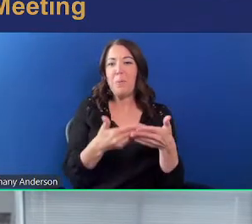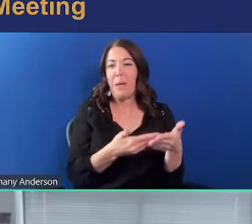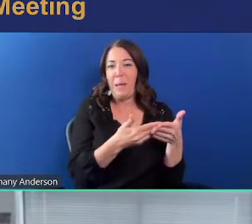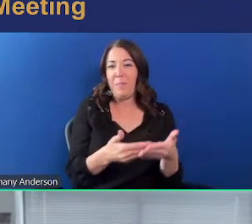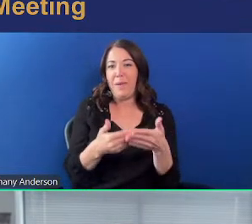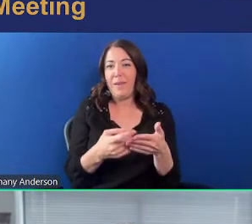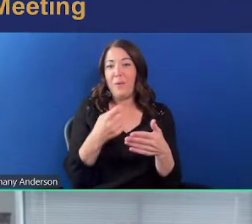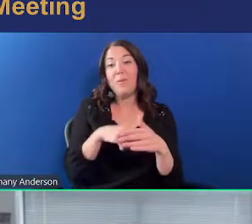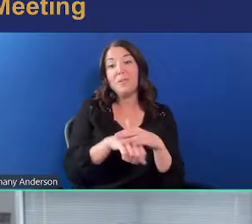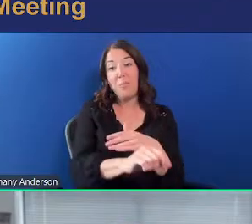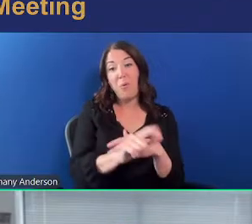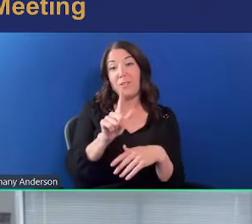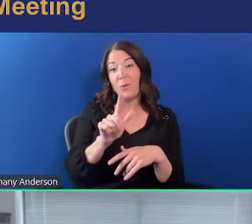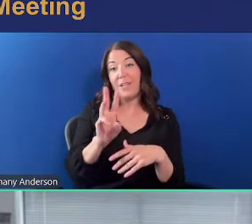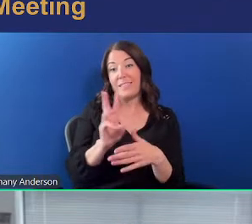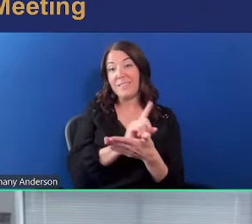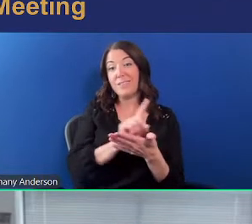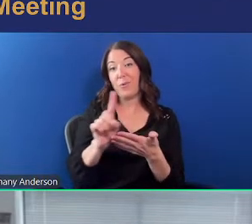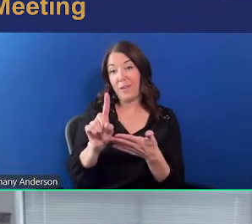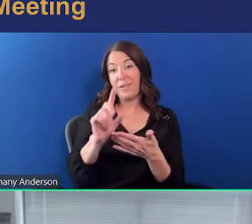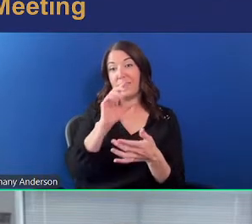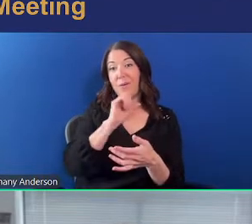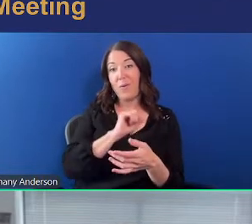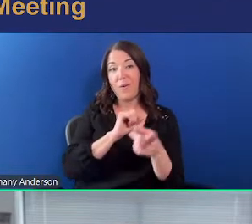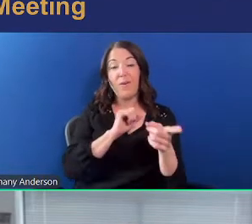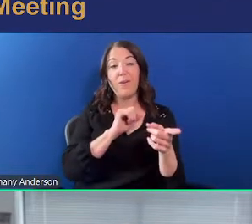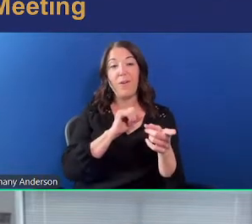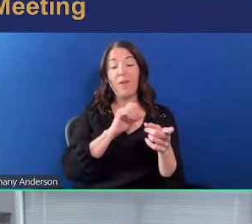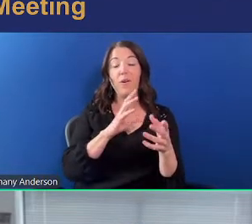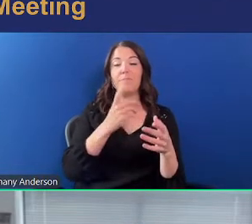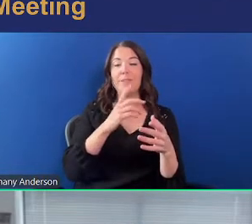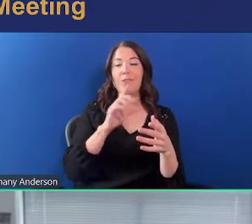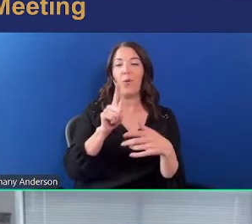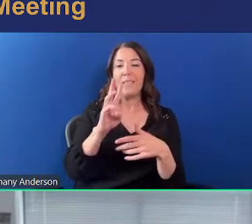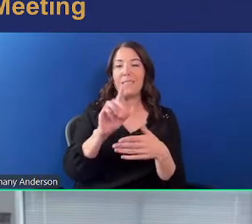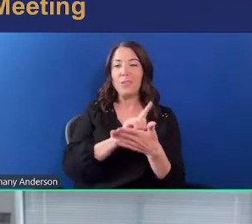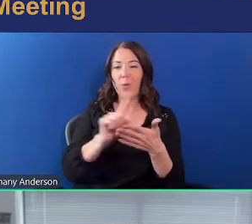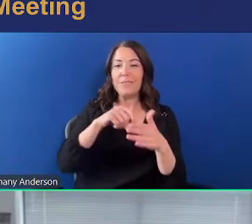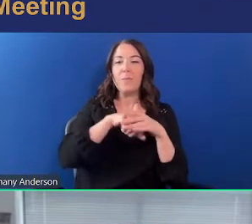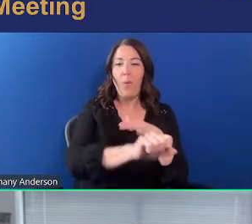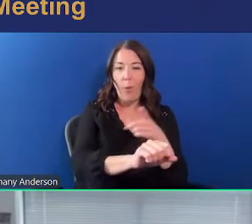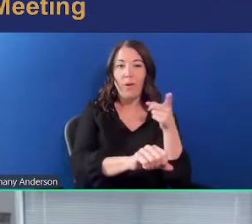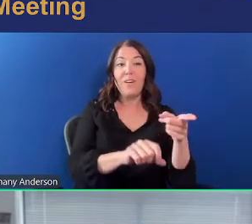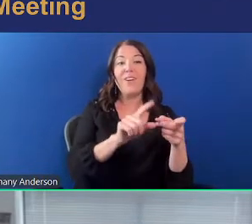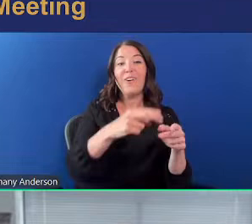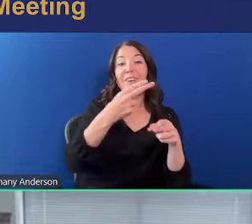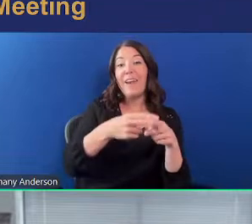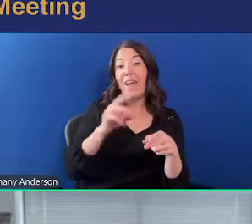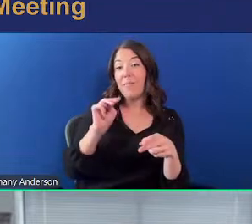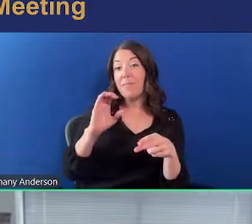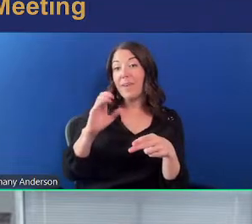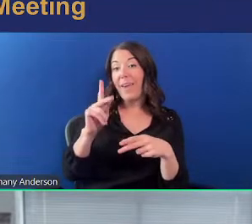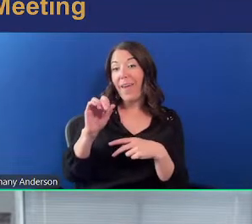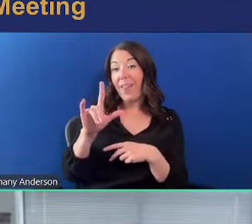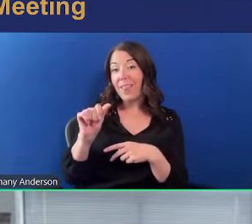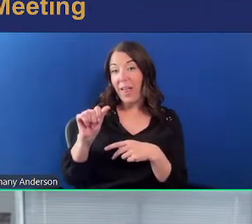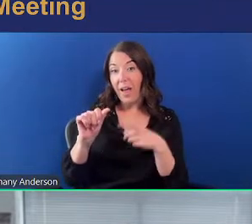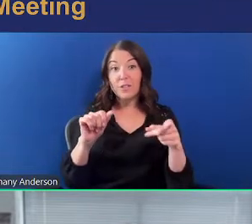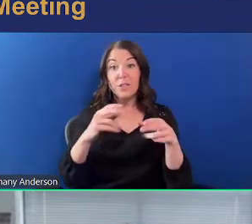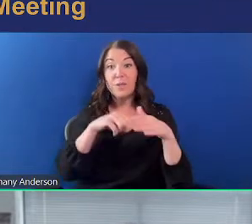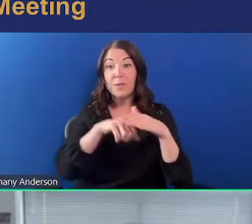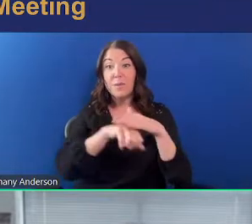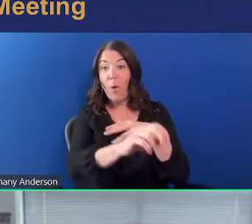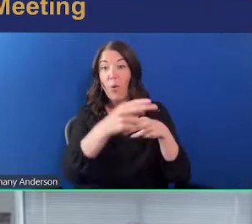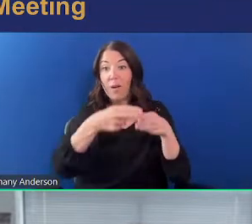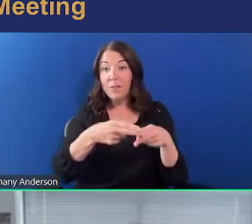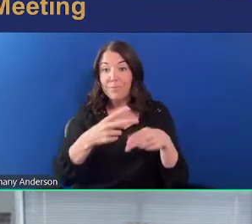born at 26 weeks. Her name is Michaela. When she was born, she weighed less than 2 pounds. And on the picture, you